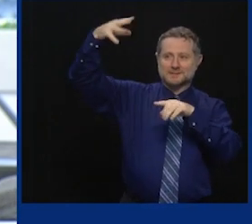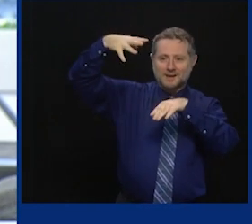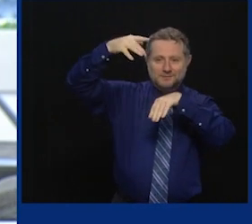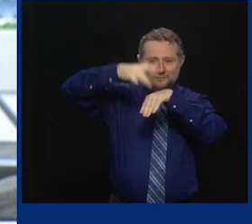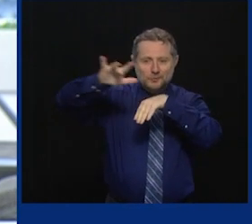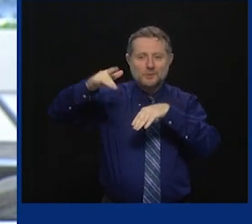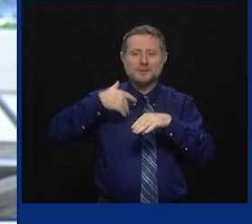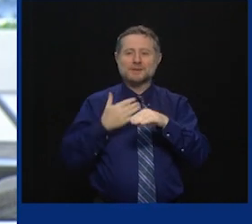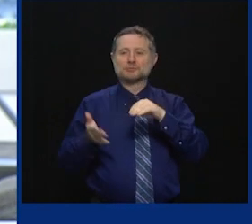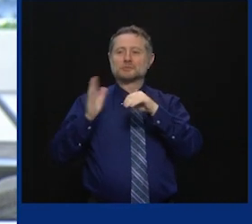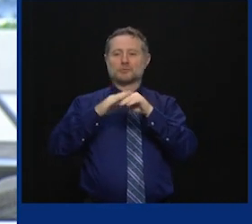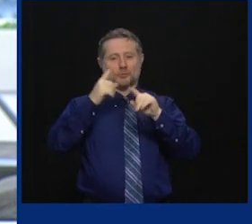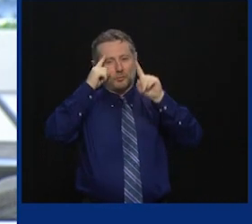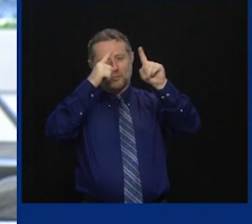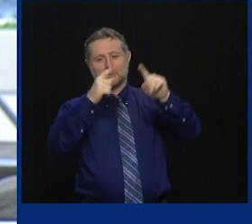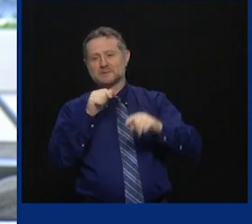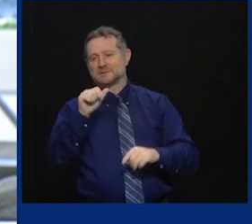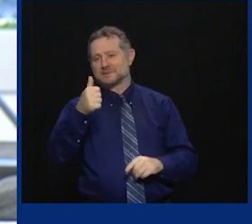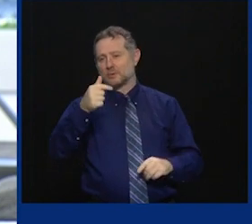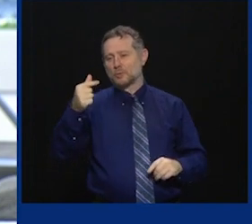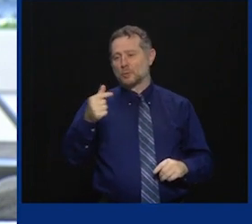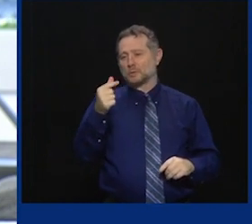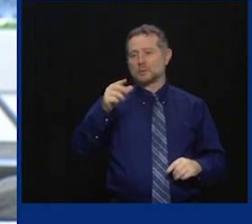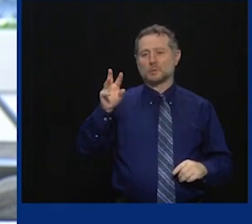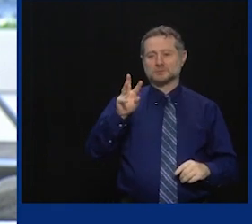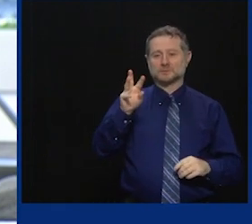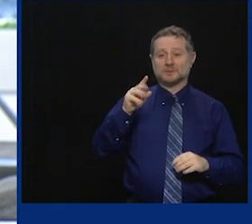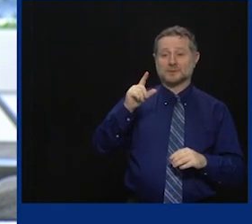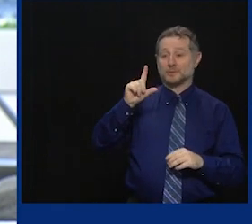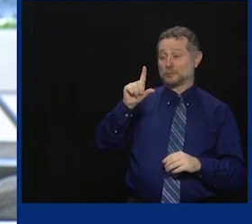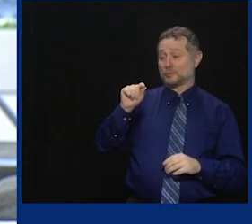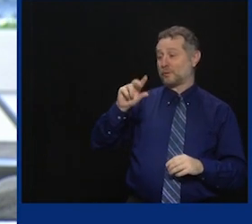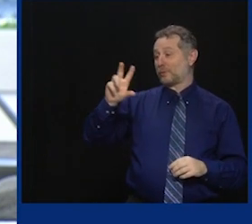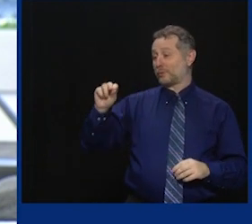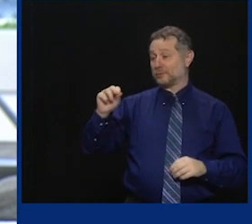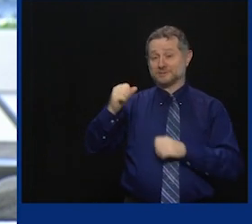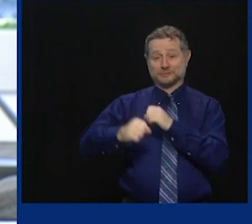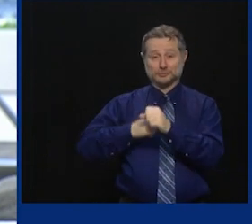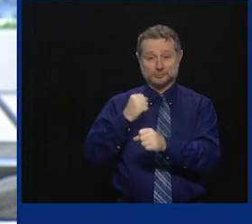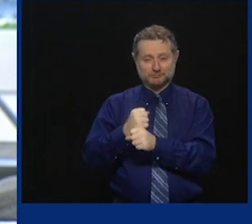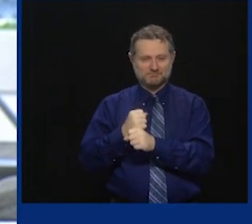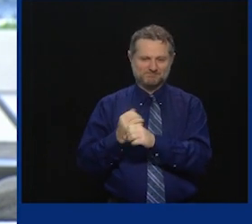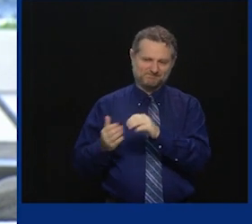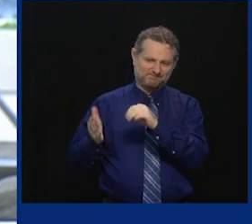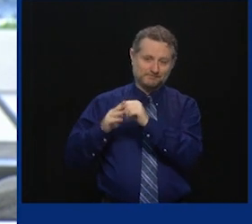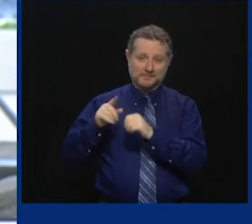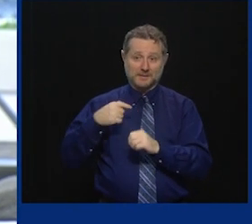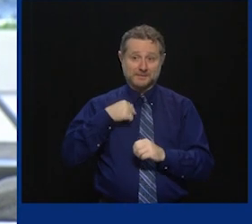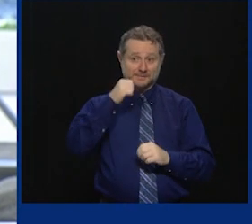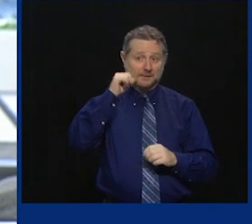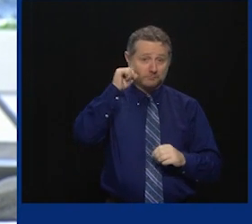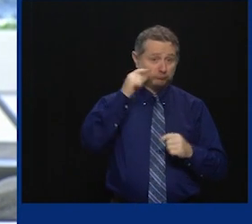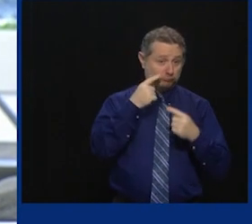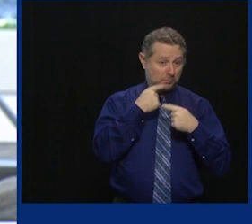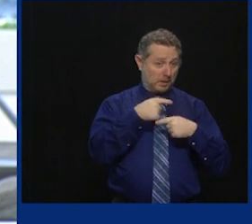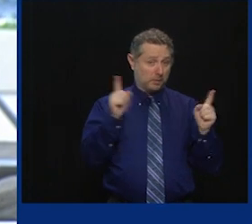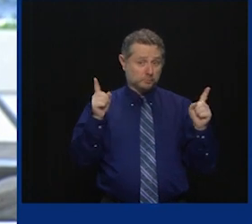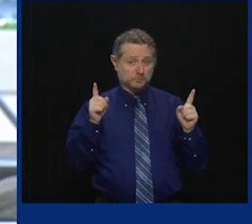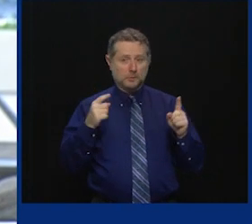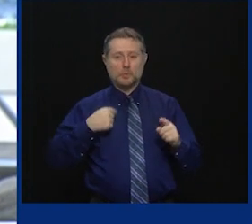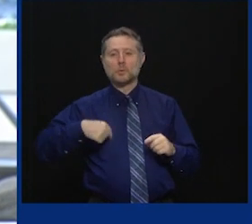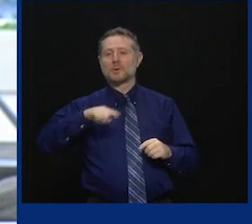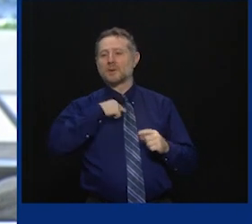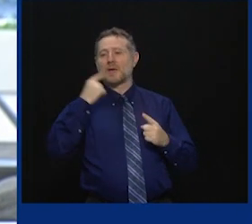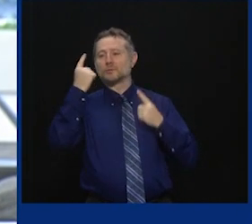2030. And just yesterday, I announced something that I think surprised a lot of people. We are considering a number of proposals for